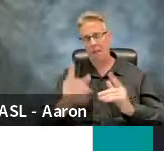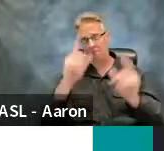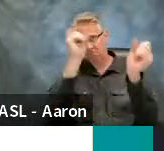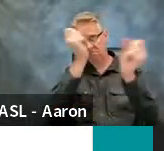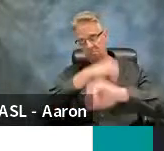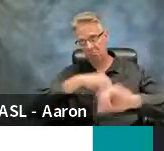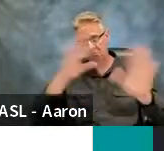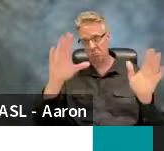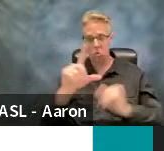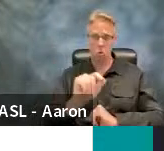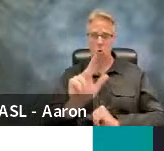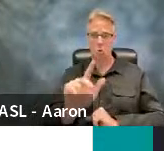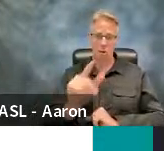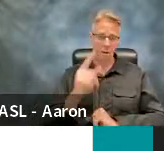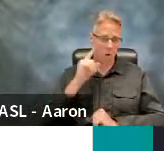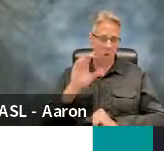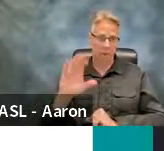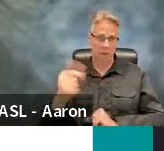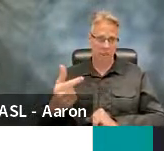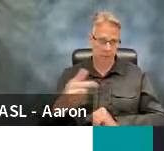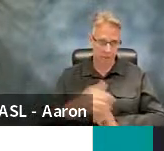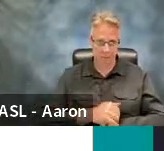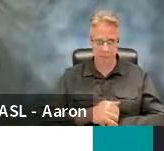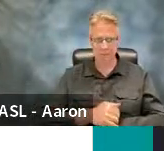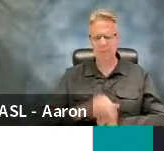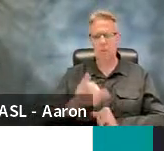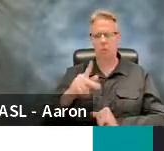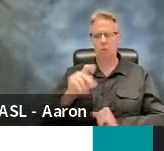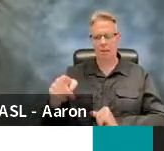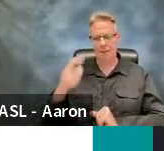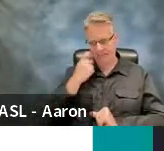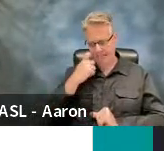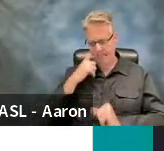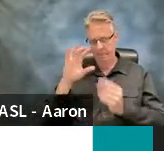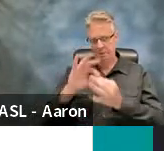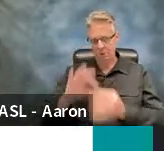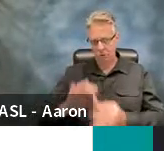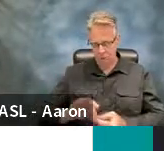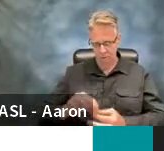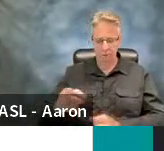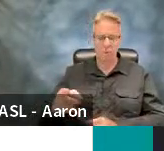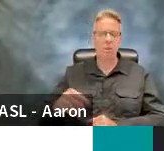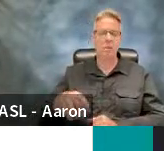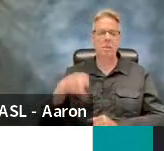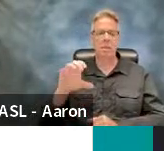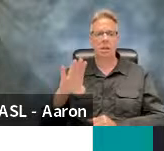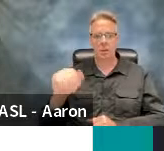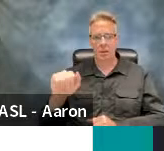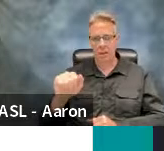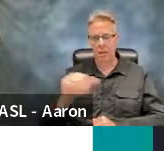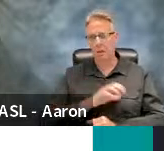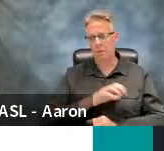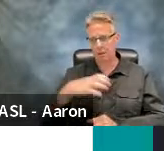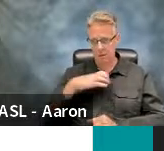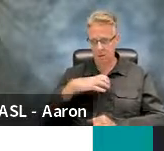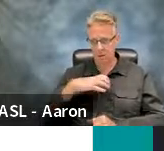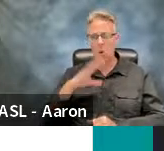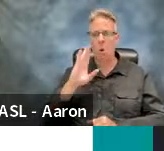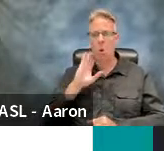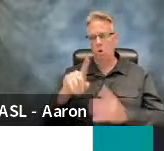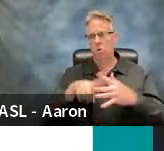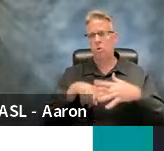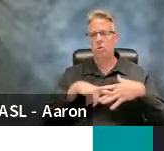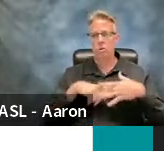like for CAG. As Jake just mentioned, the CBA committee will